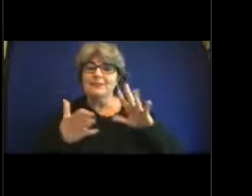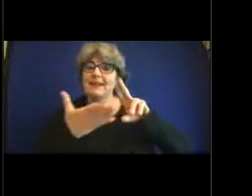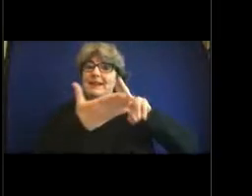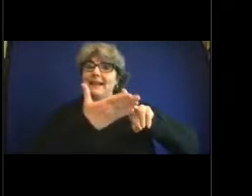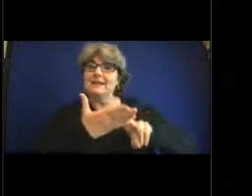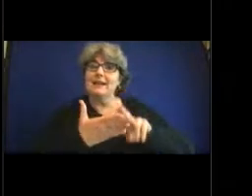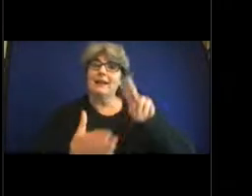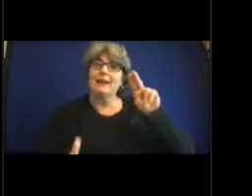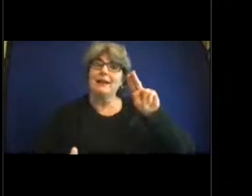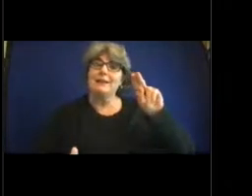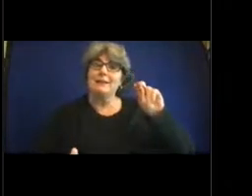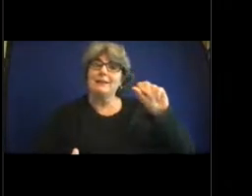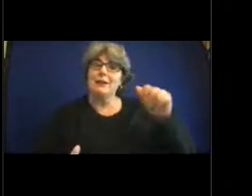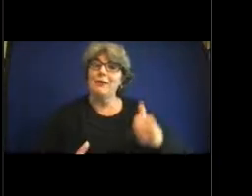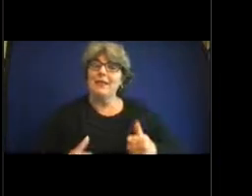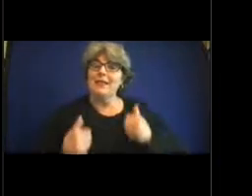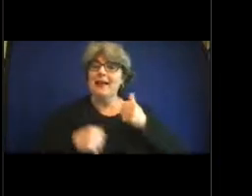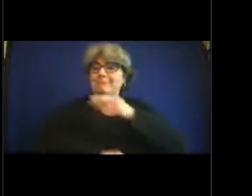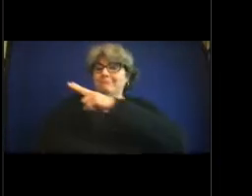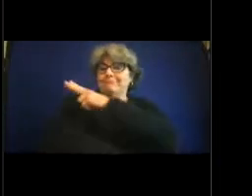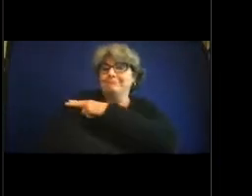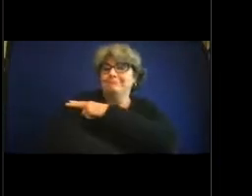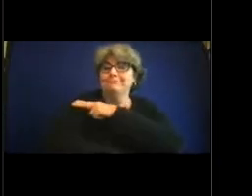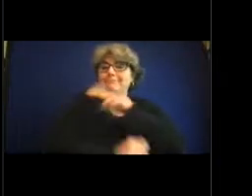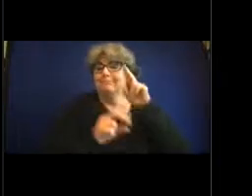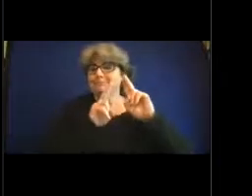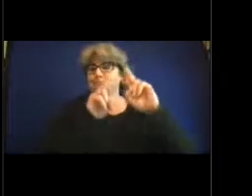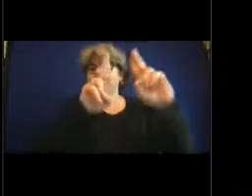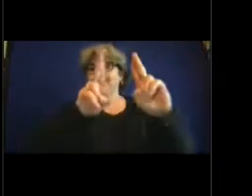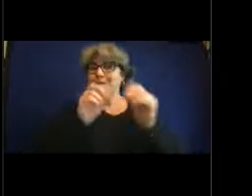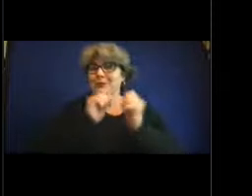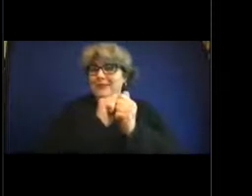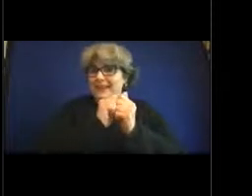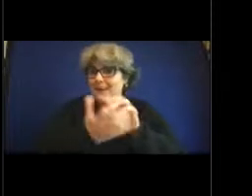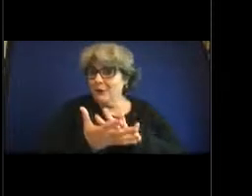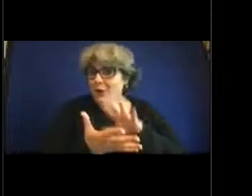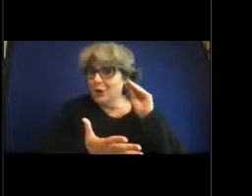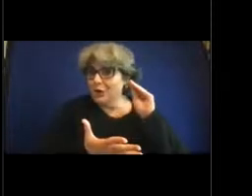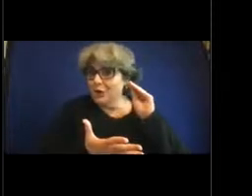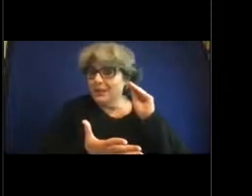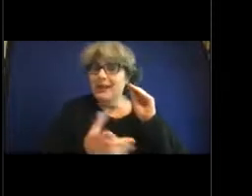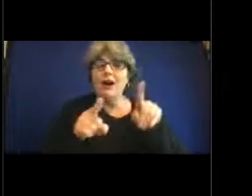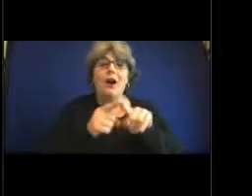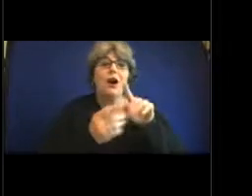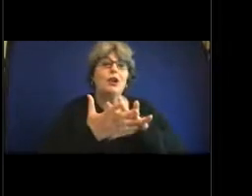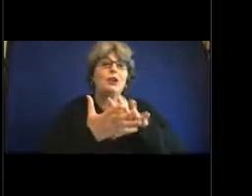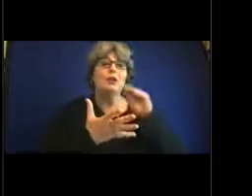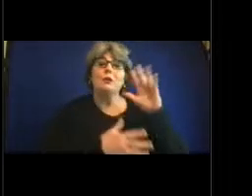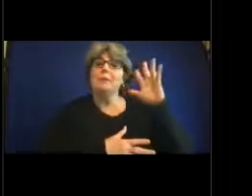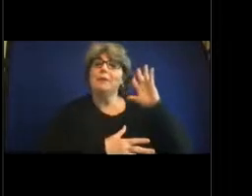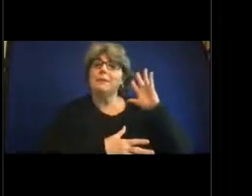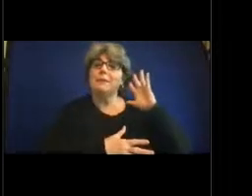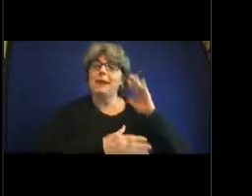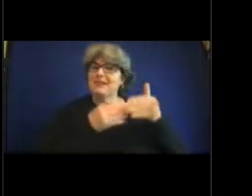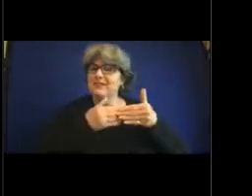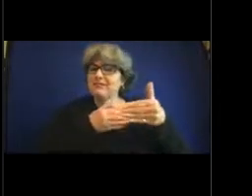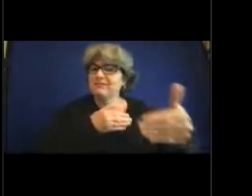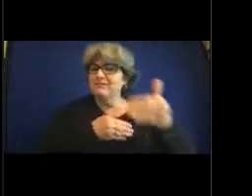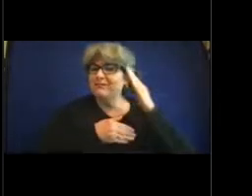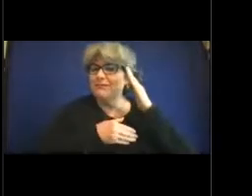NOAA Live Iron-On Patch to commemorate our learning together. And you can also learn about past and upcoming webinars.